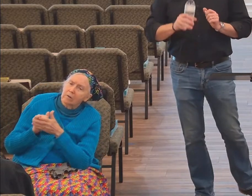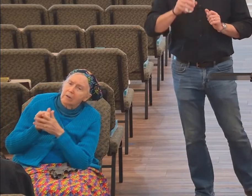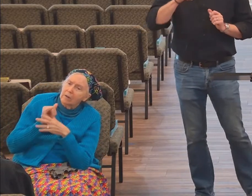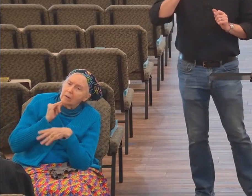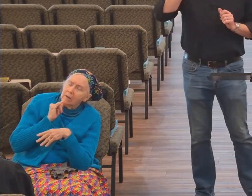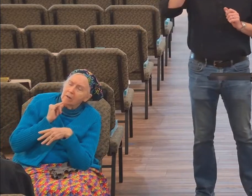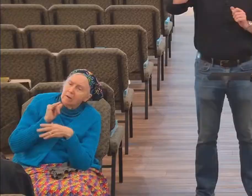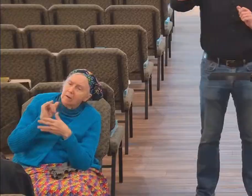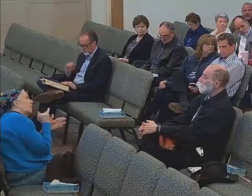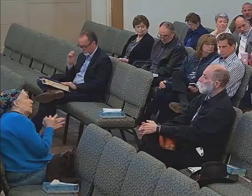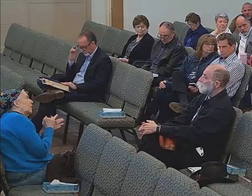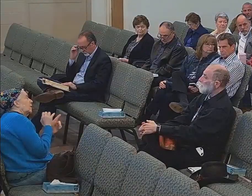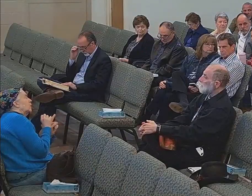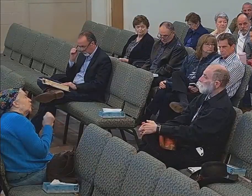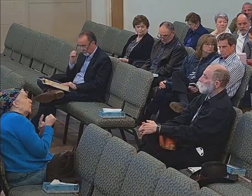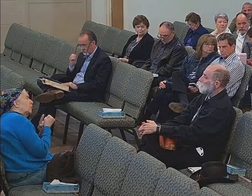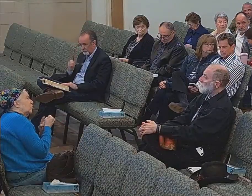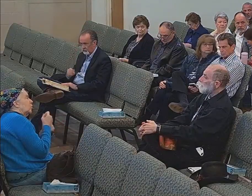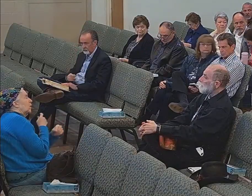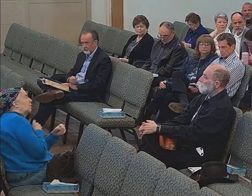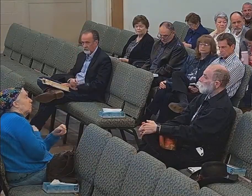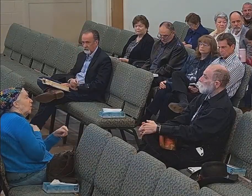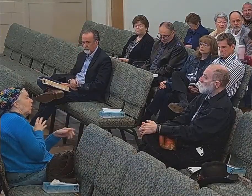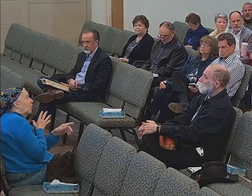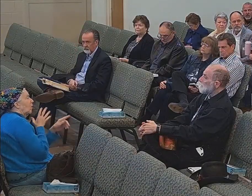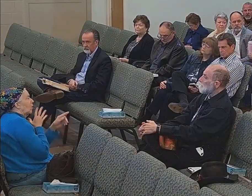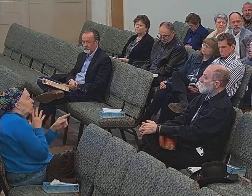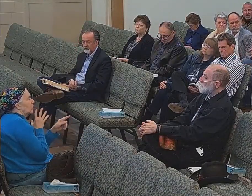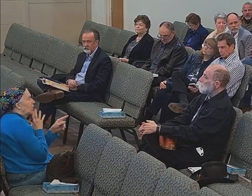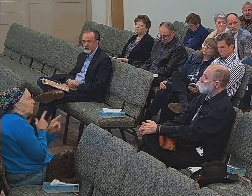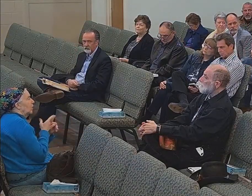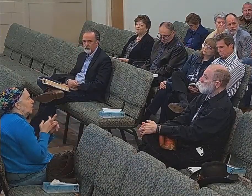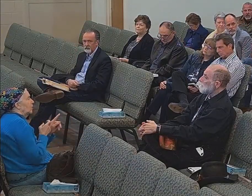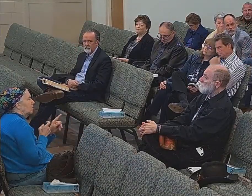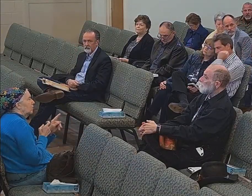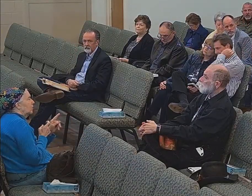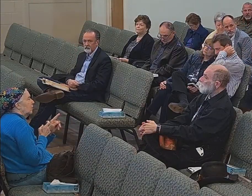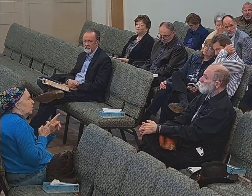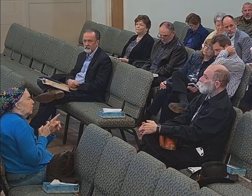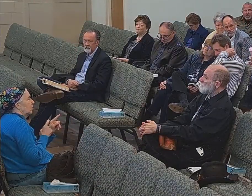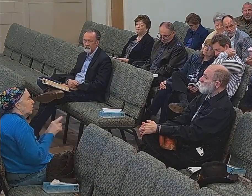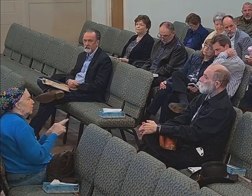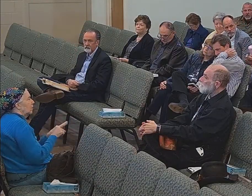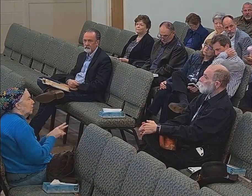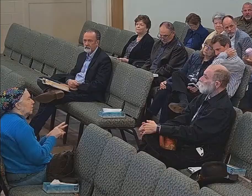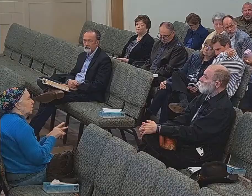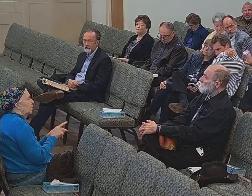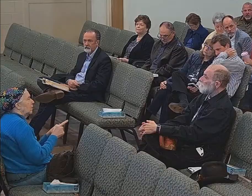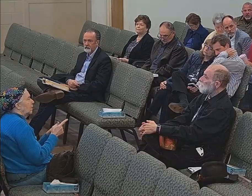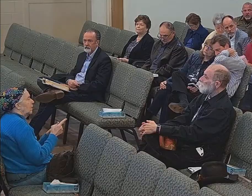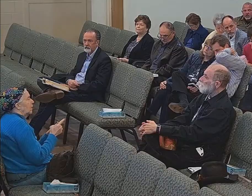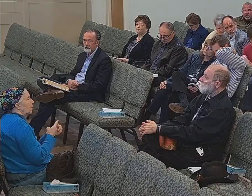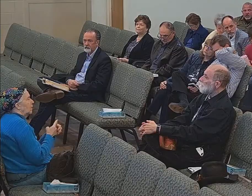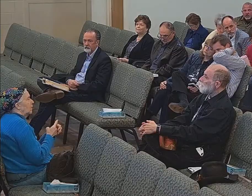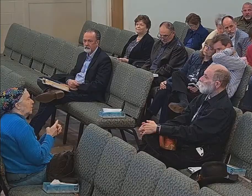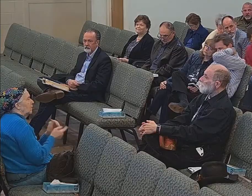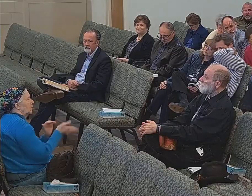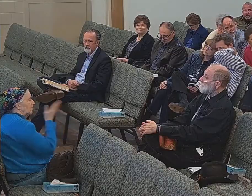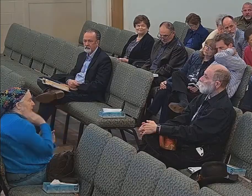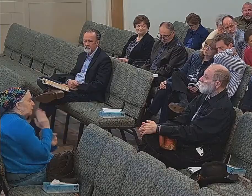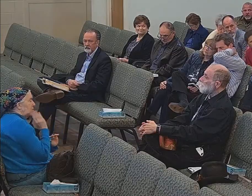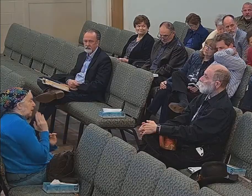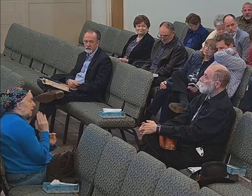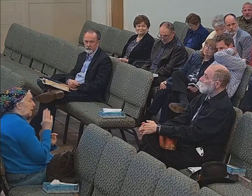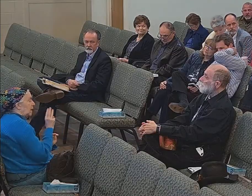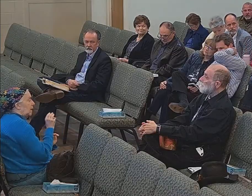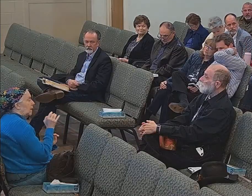the situation Paul is talking from is like the first century version of the mass market.